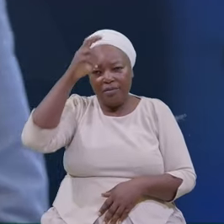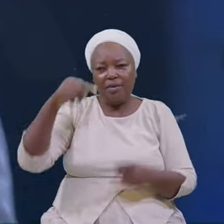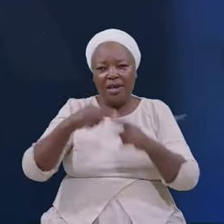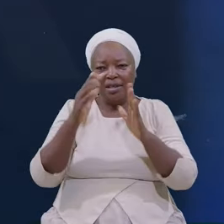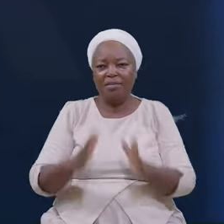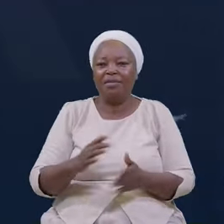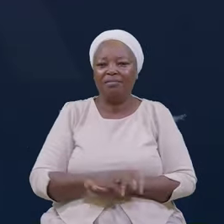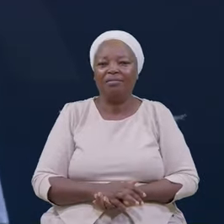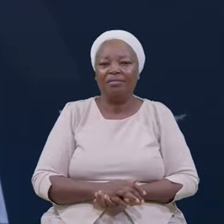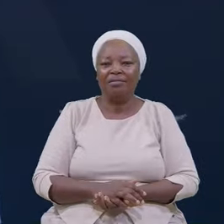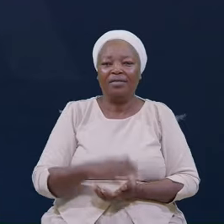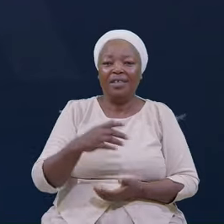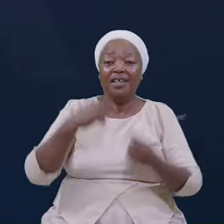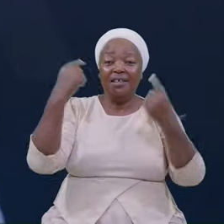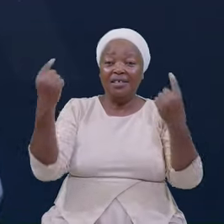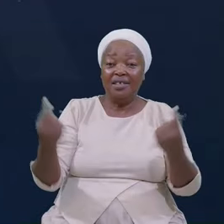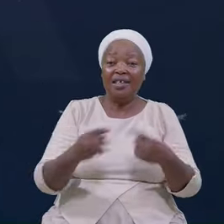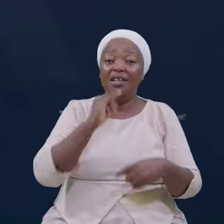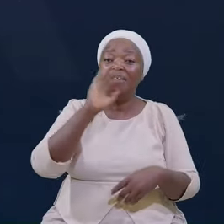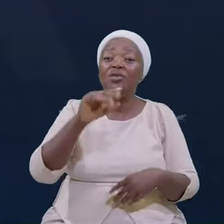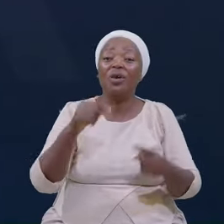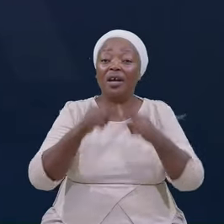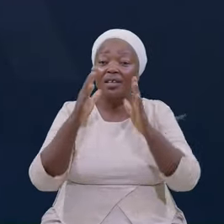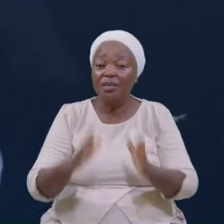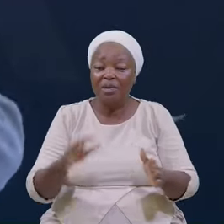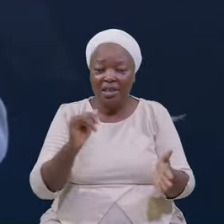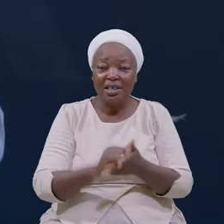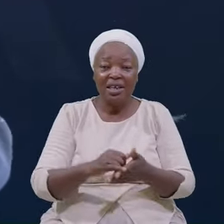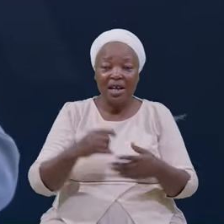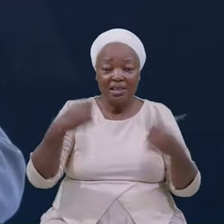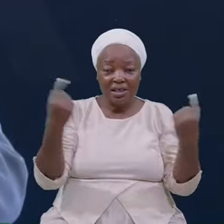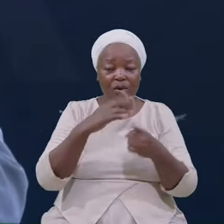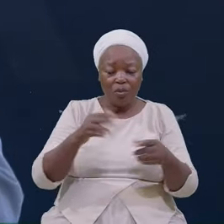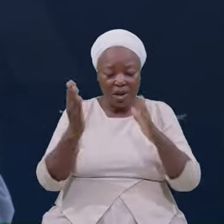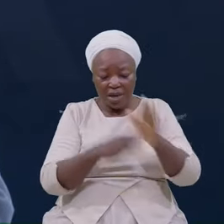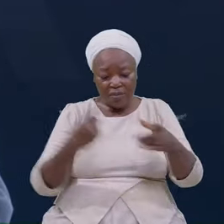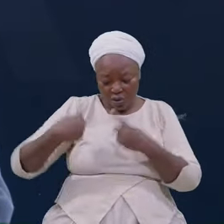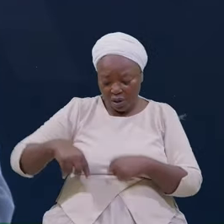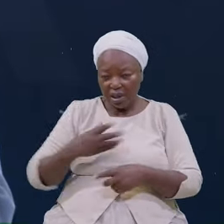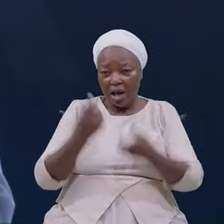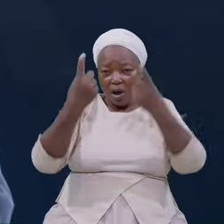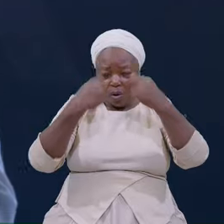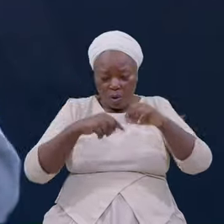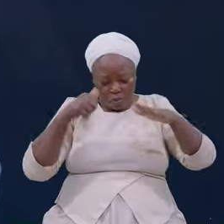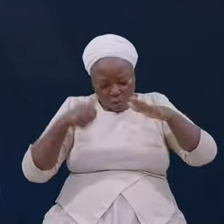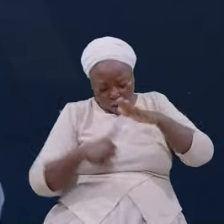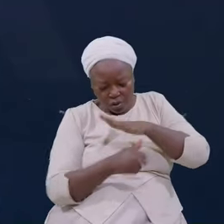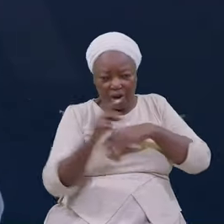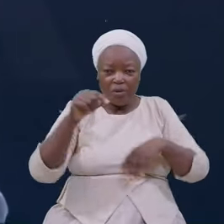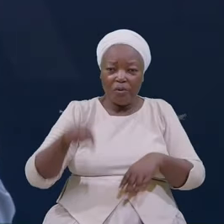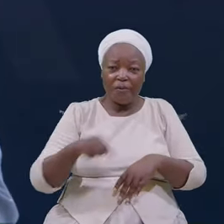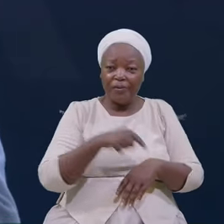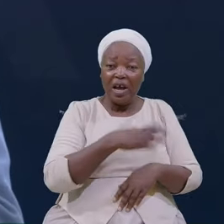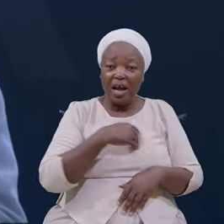l'ennemi. Sin is your enemy. That péché will leave your heart and come under your feet and